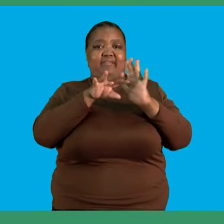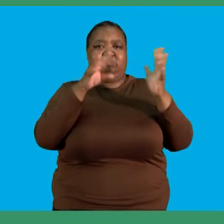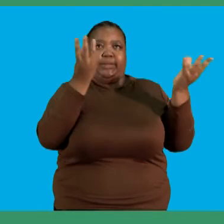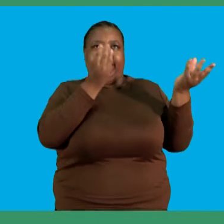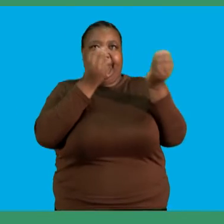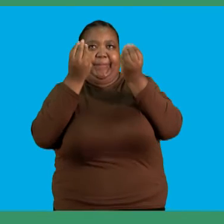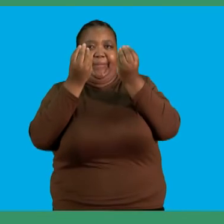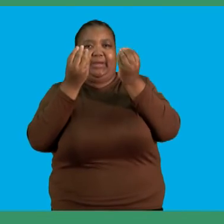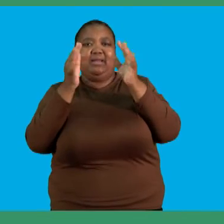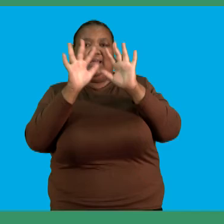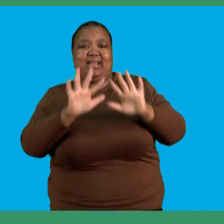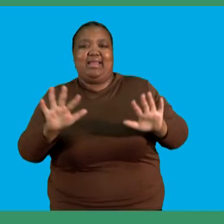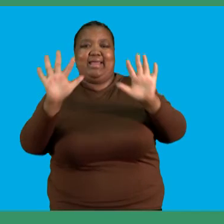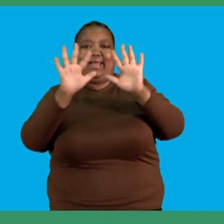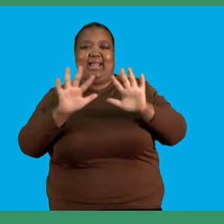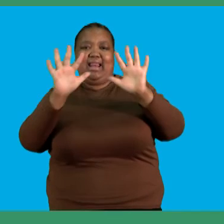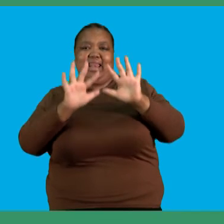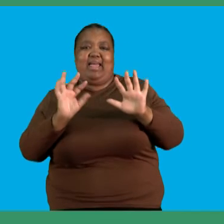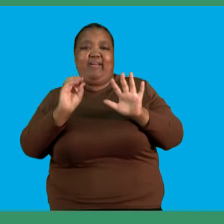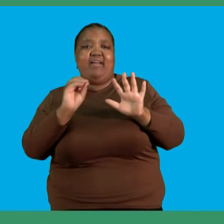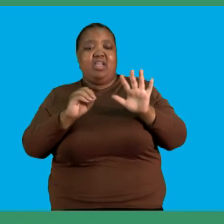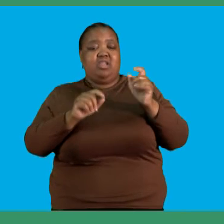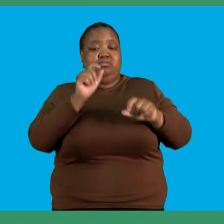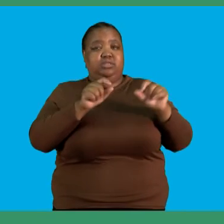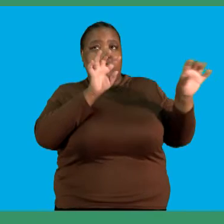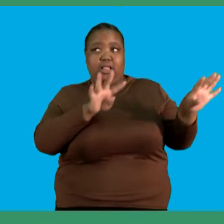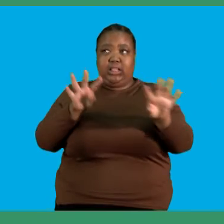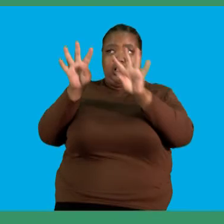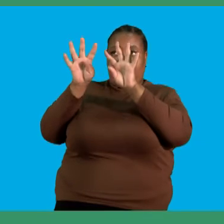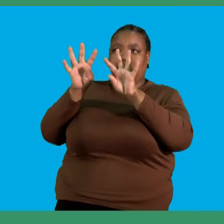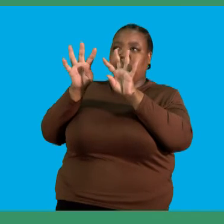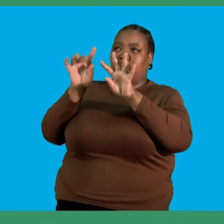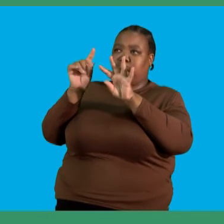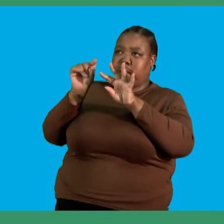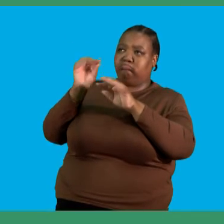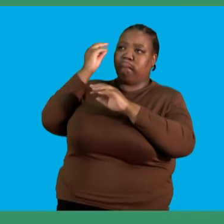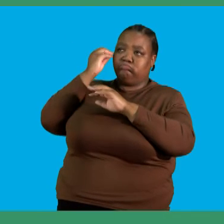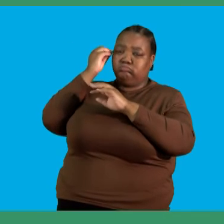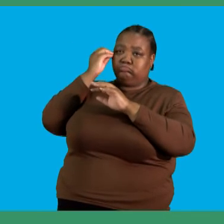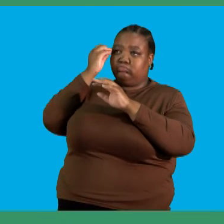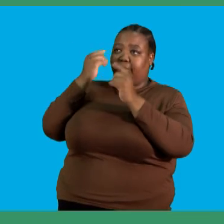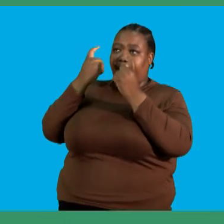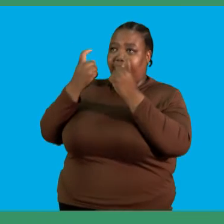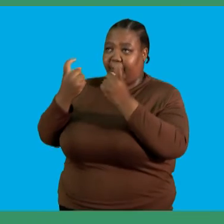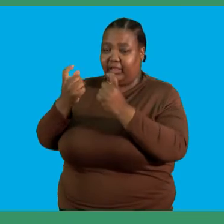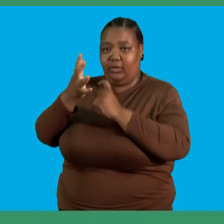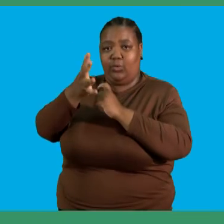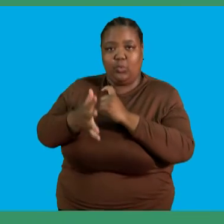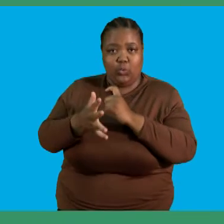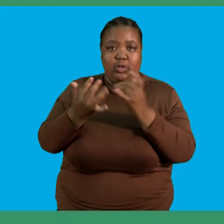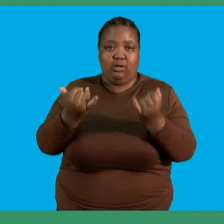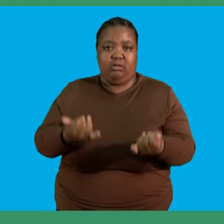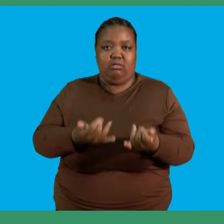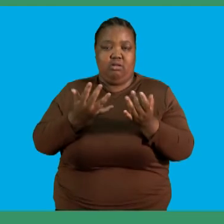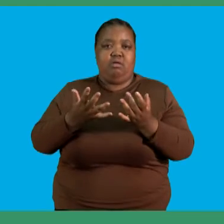and because it is eye-catchy and colorful, the audience would be attracted and they would want to see the